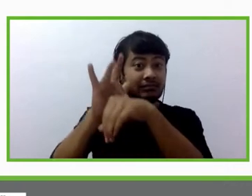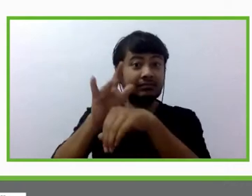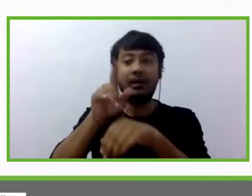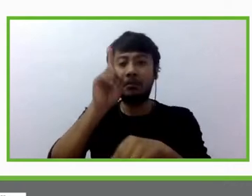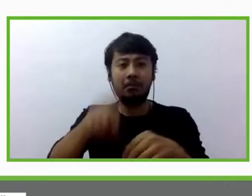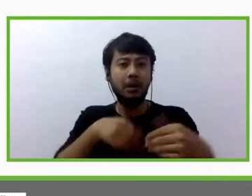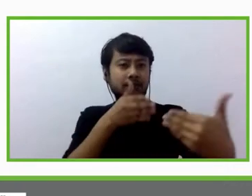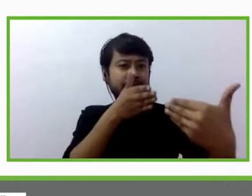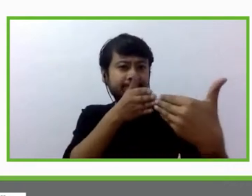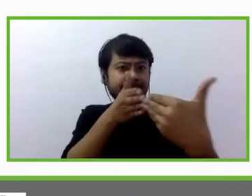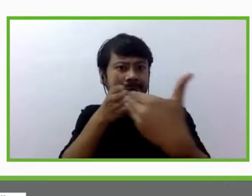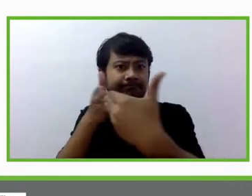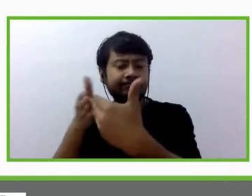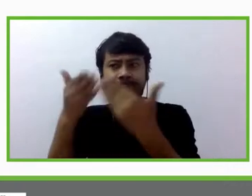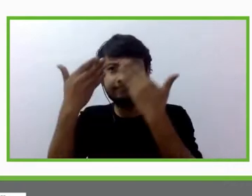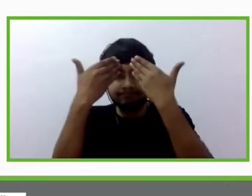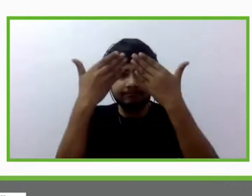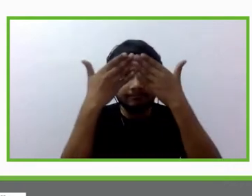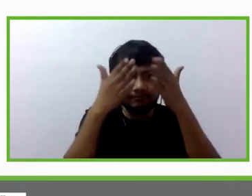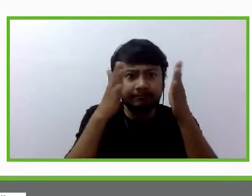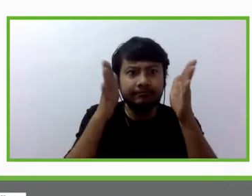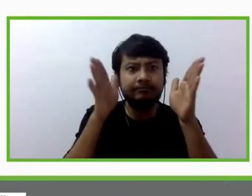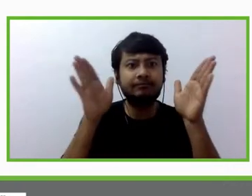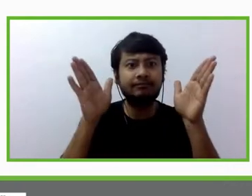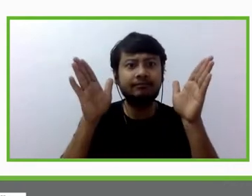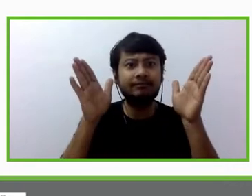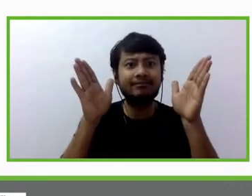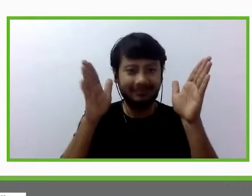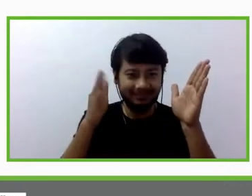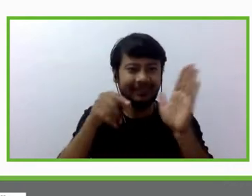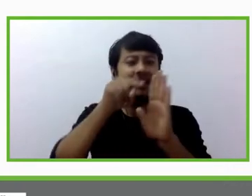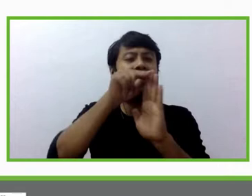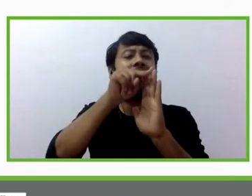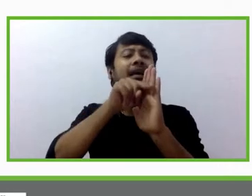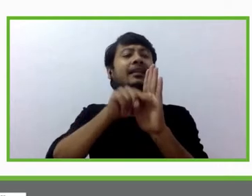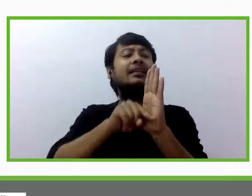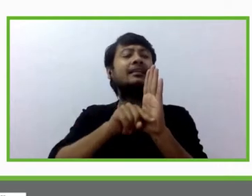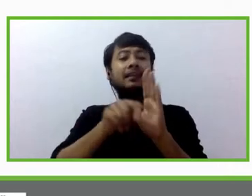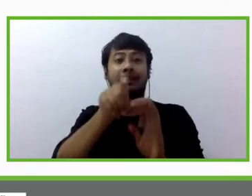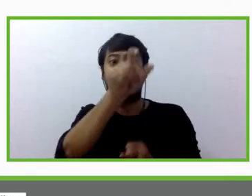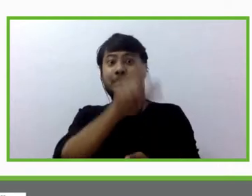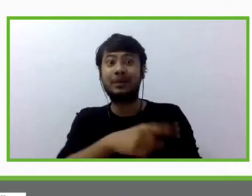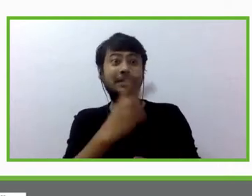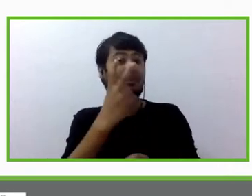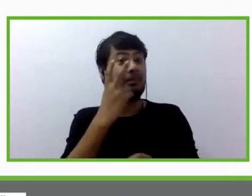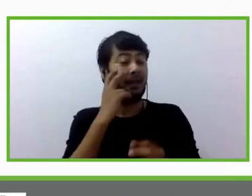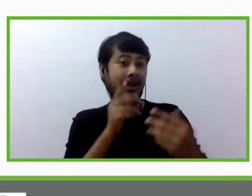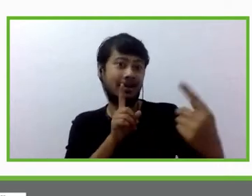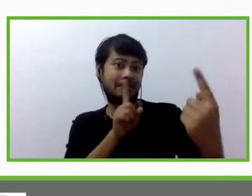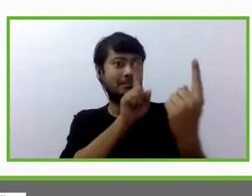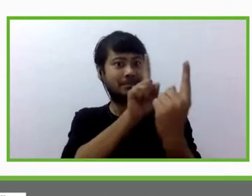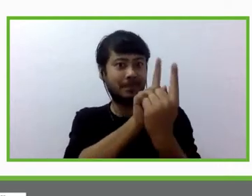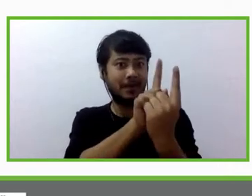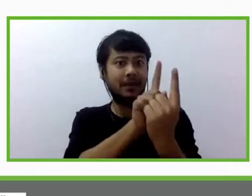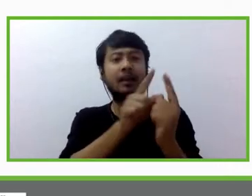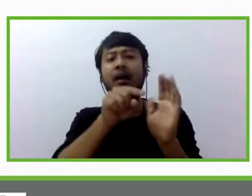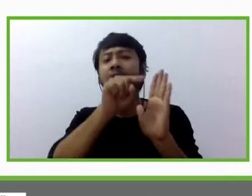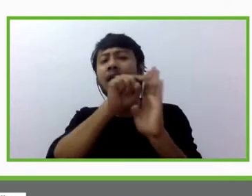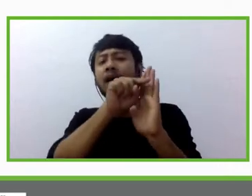know each other. You know, what's the etiquette when you go talk to a blind person? Right. What's the etiquette when